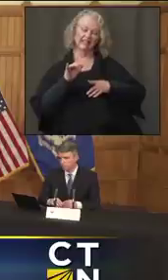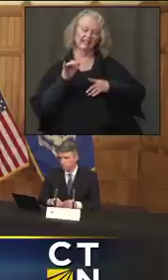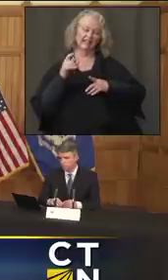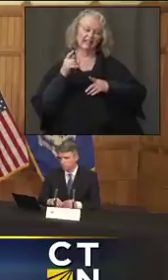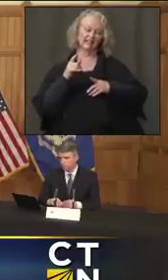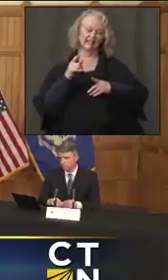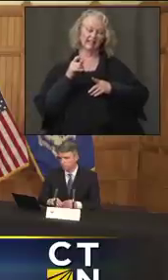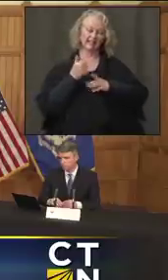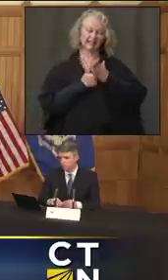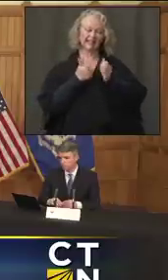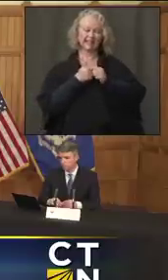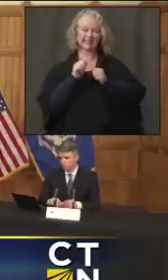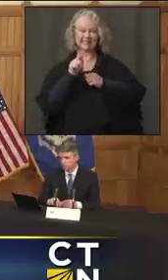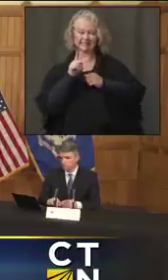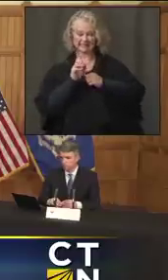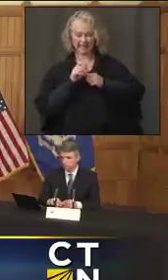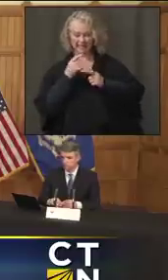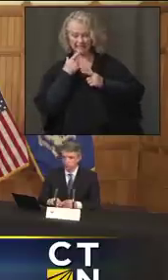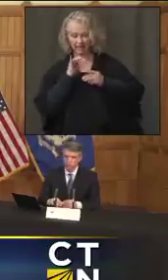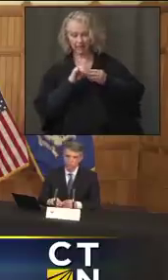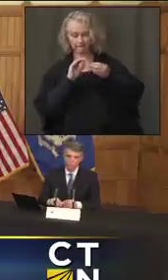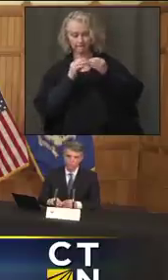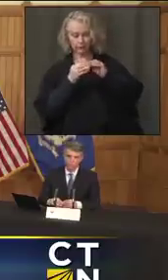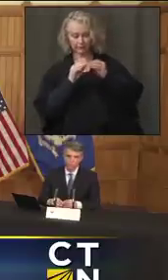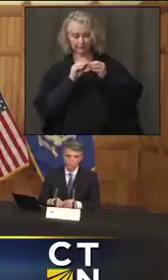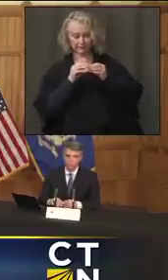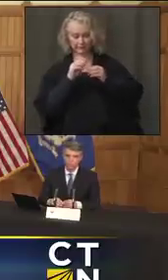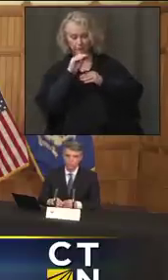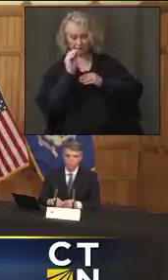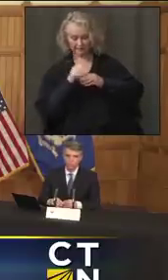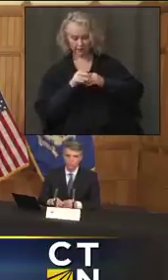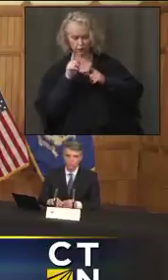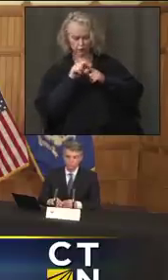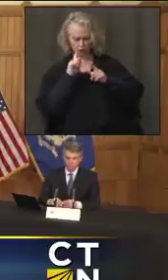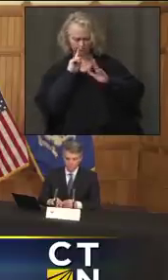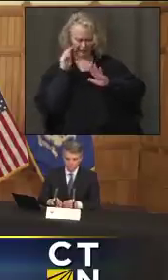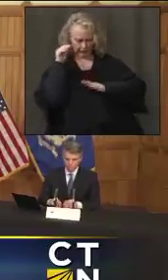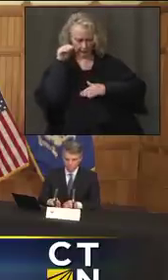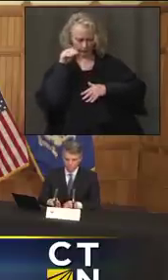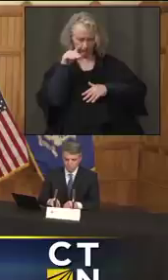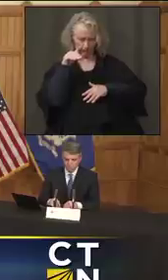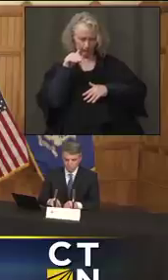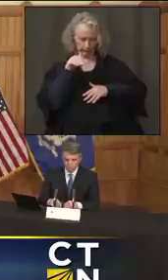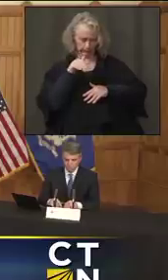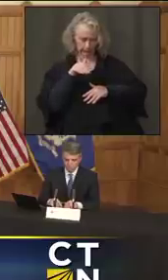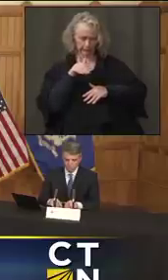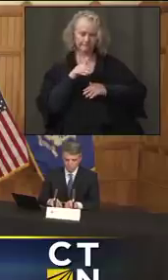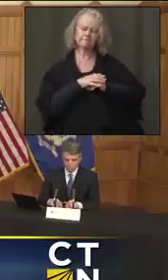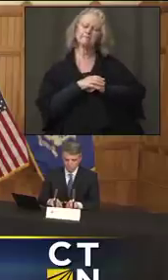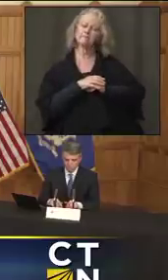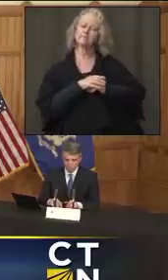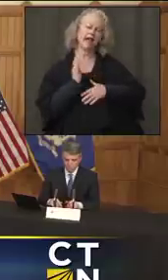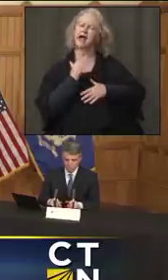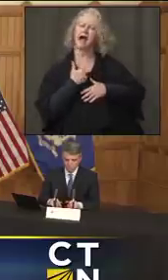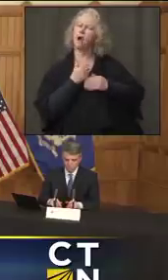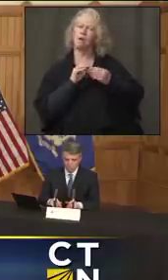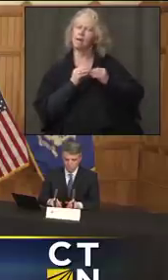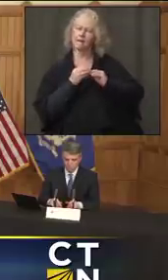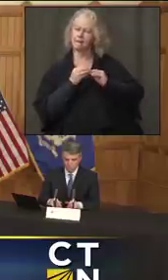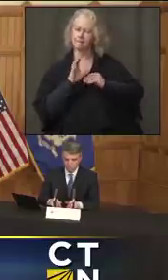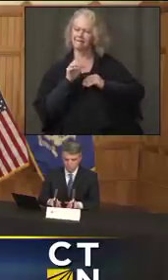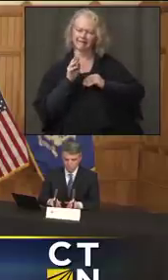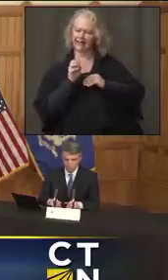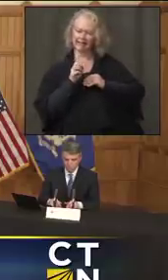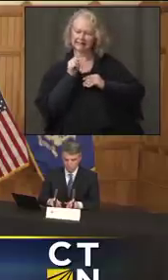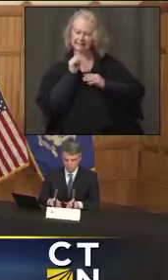either documented cases or the percentage of positive tests. Since the number of cases isn't going down, are we